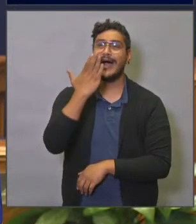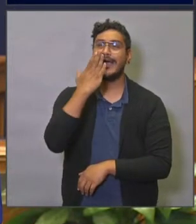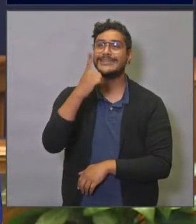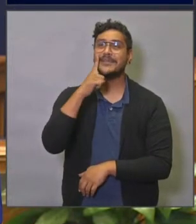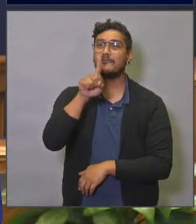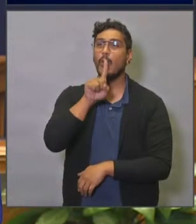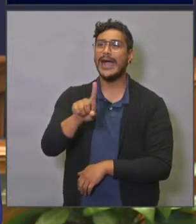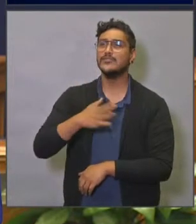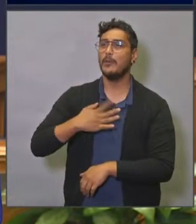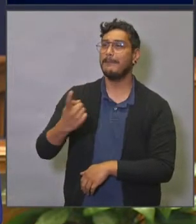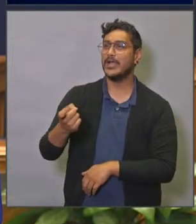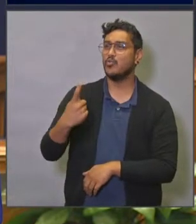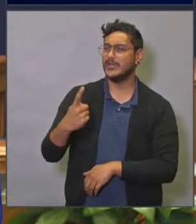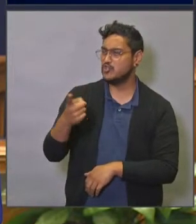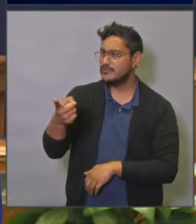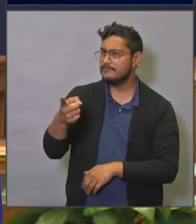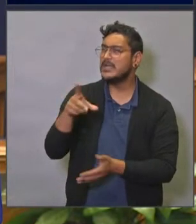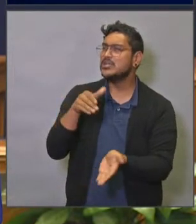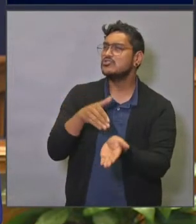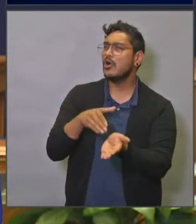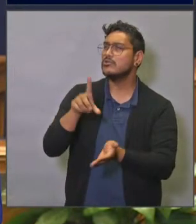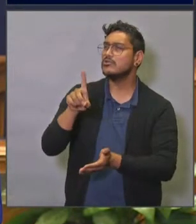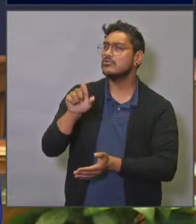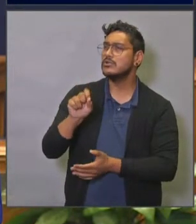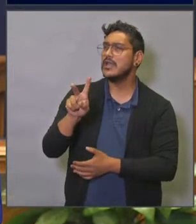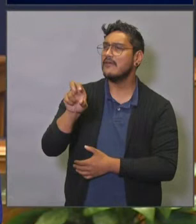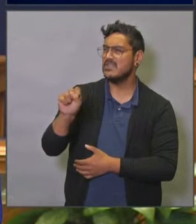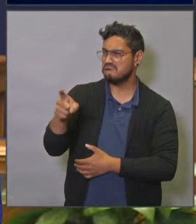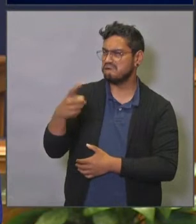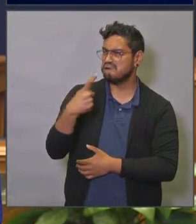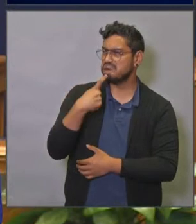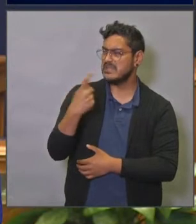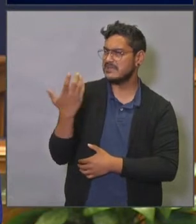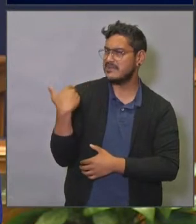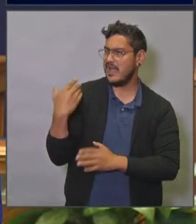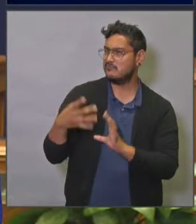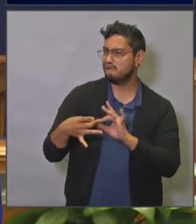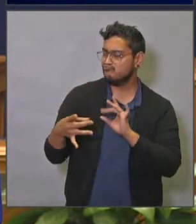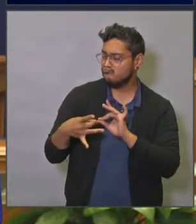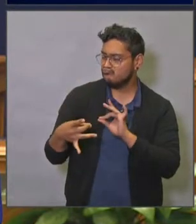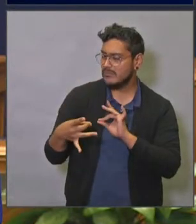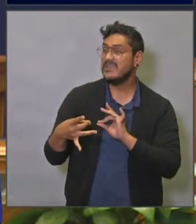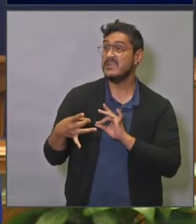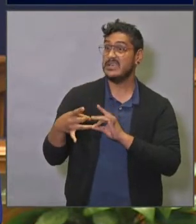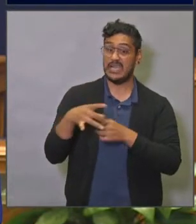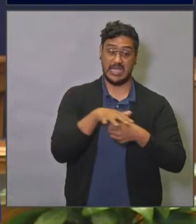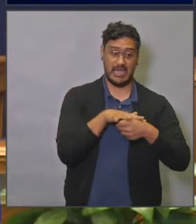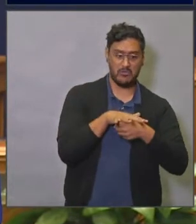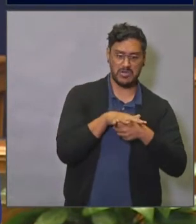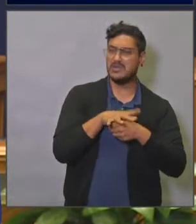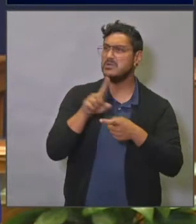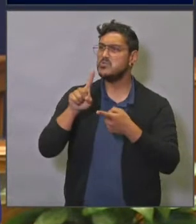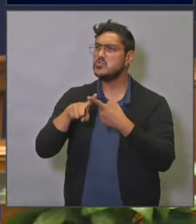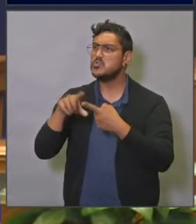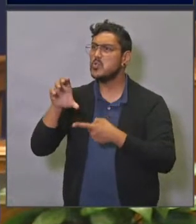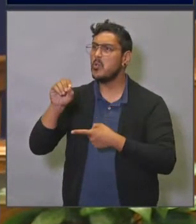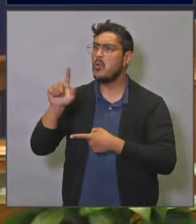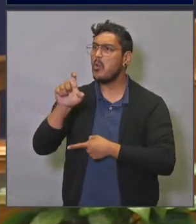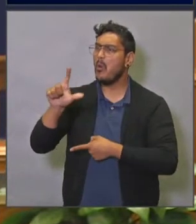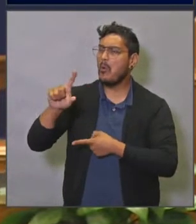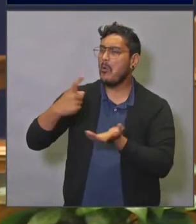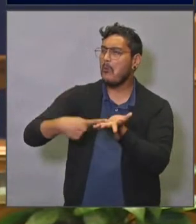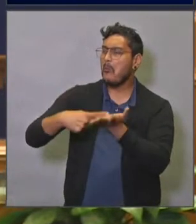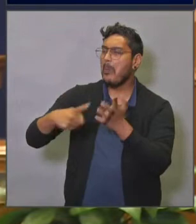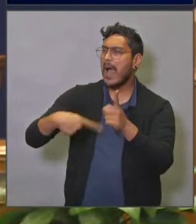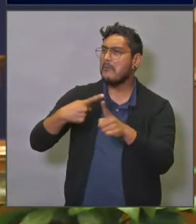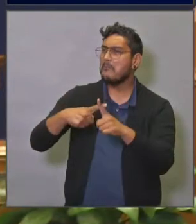question. Dr. Davis, you had mentioned last week that county officials had talked to local officials about Labor Day. I'm just wondering if there's any